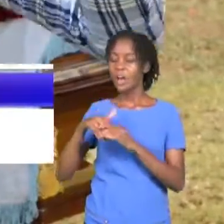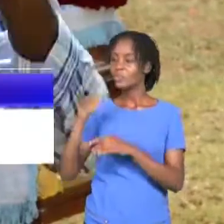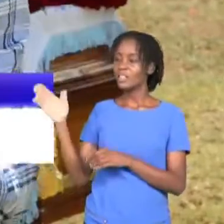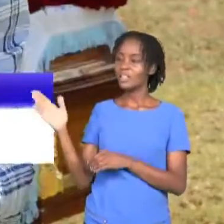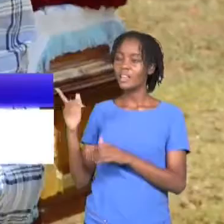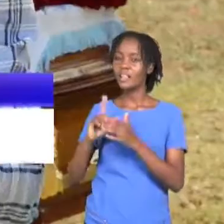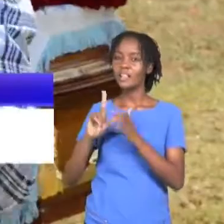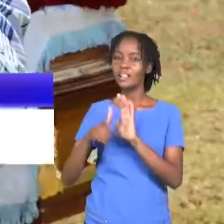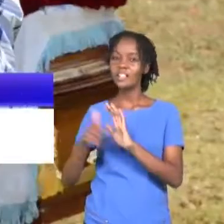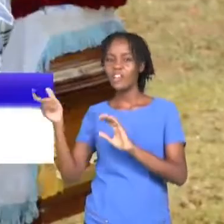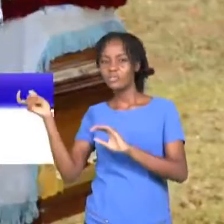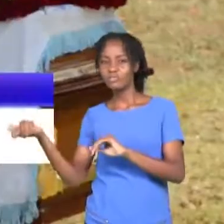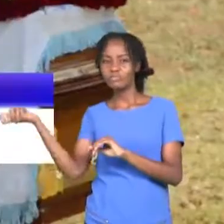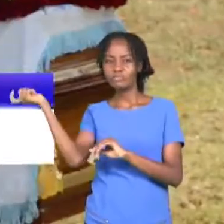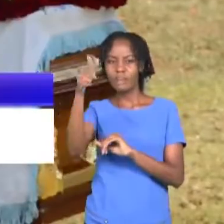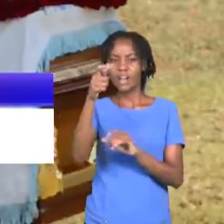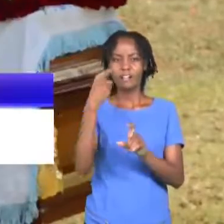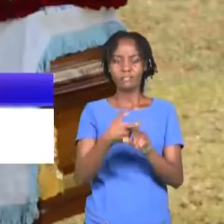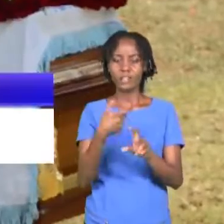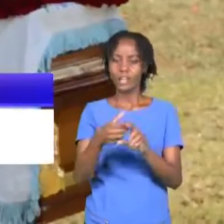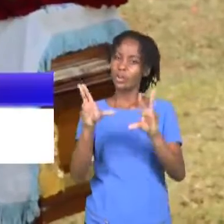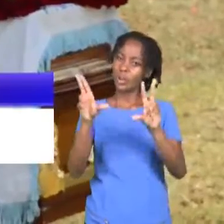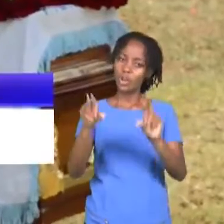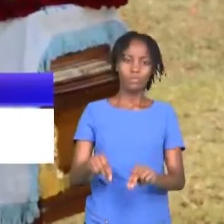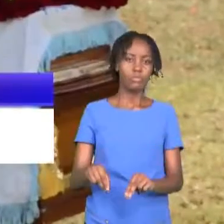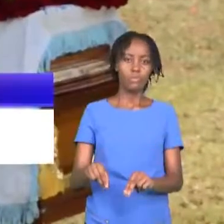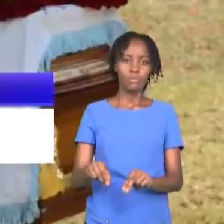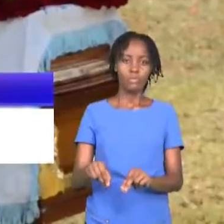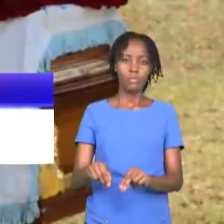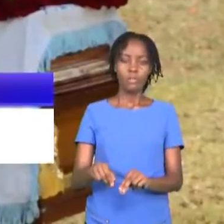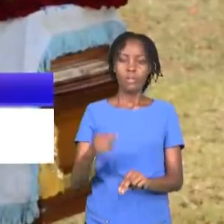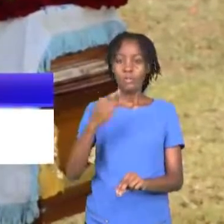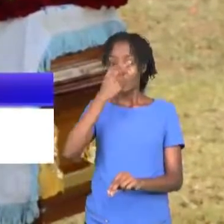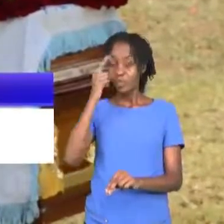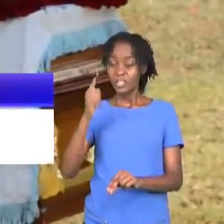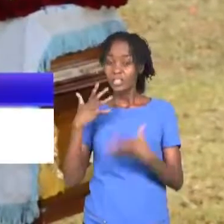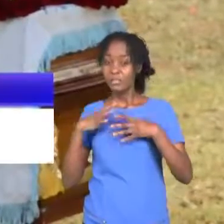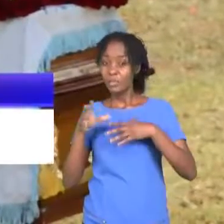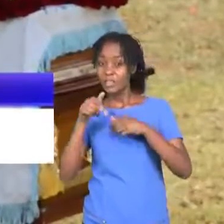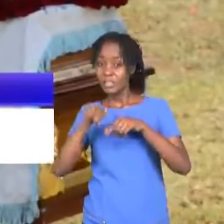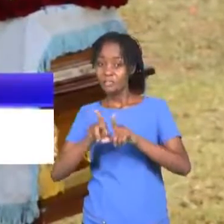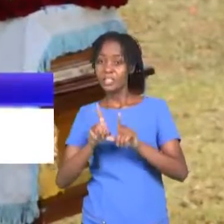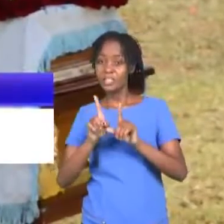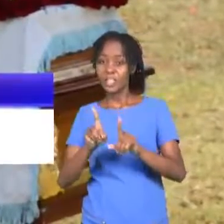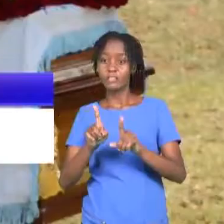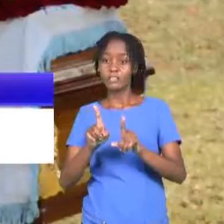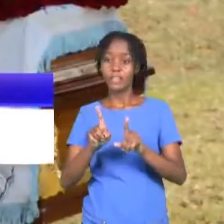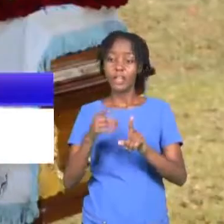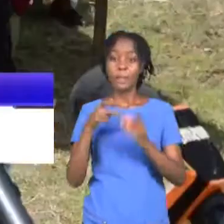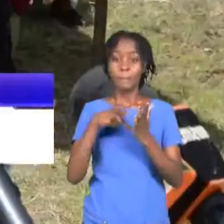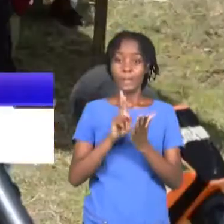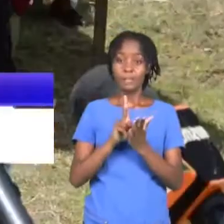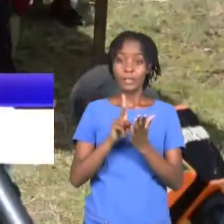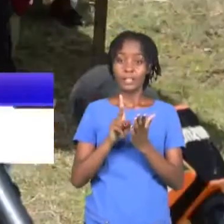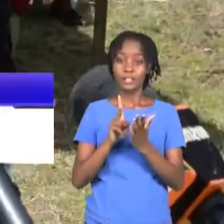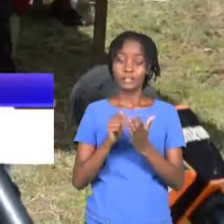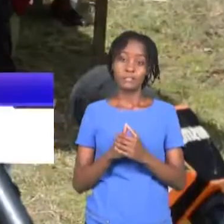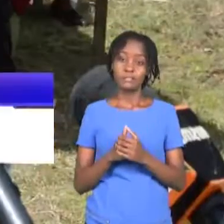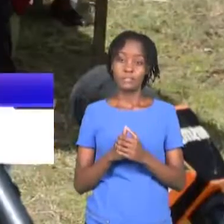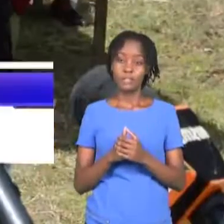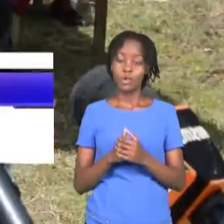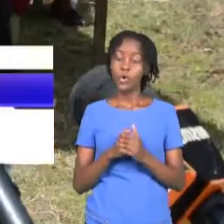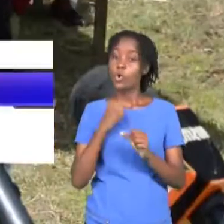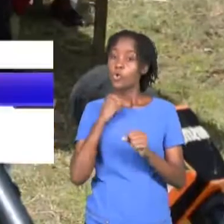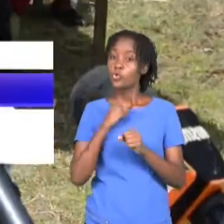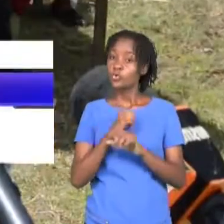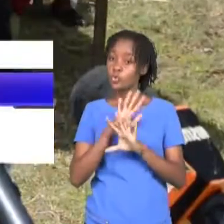jiwe. Lazima akuwe amelipwa na anajua serikali inamlinda afanye hiyo maovu. Don't be